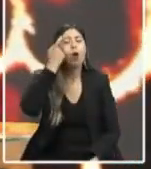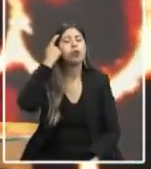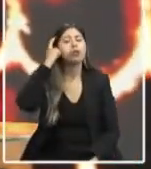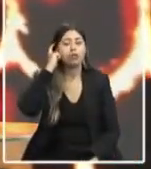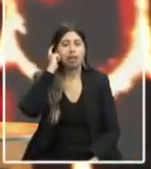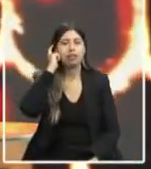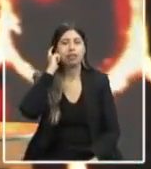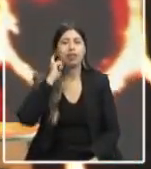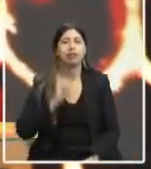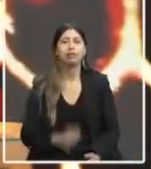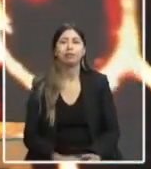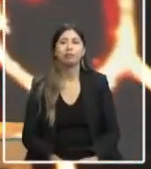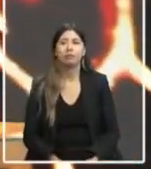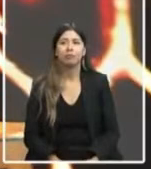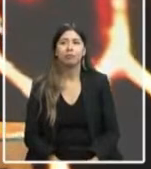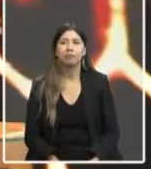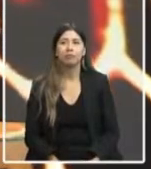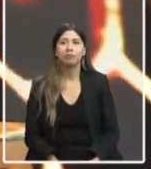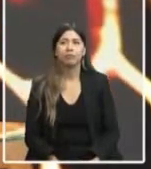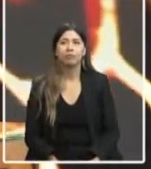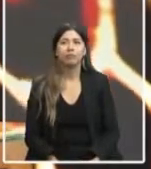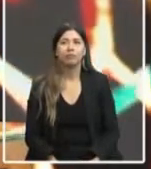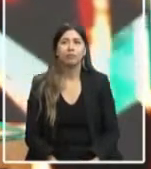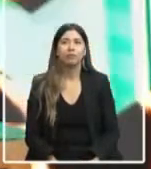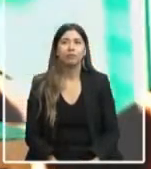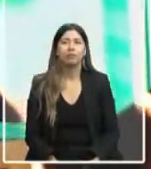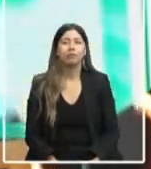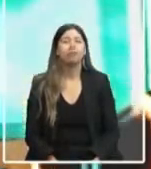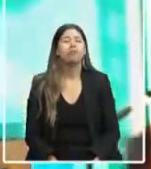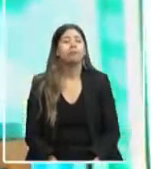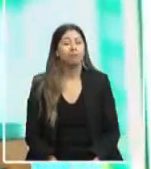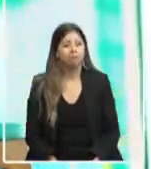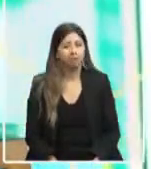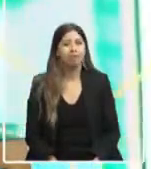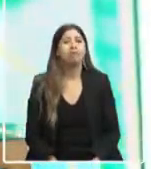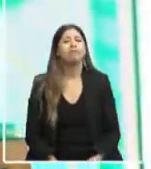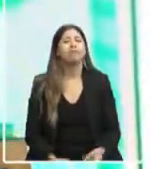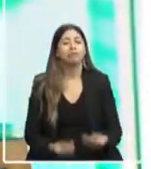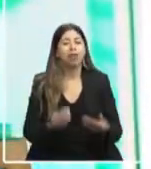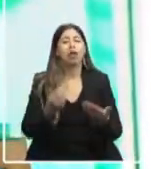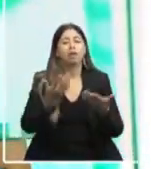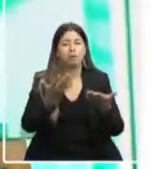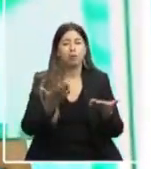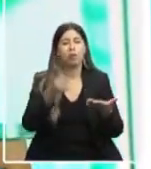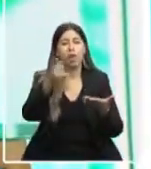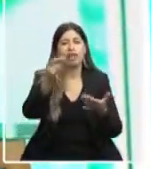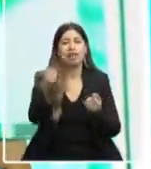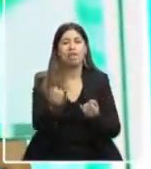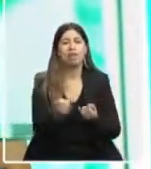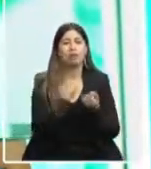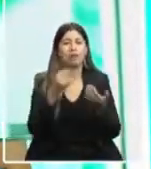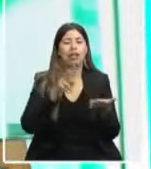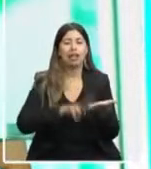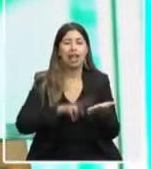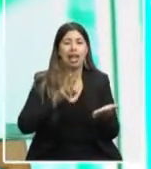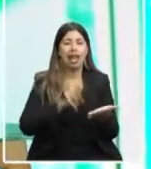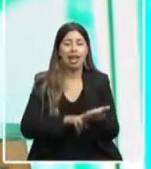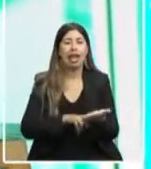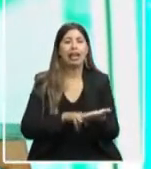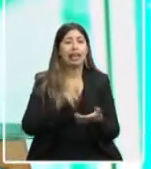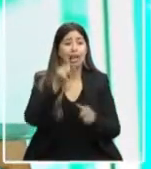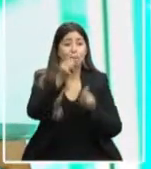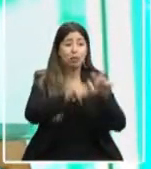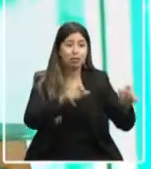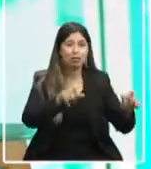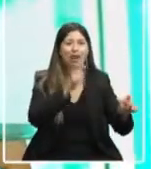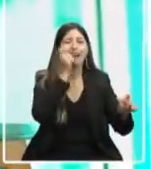make that information real to understand it better and to know it better. But new generations give